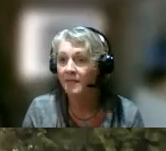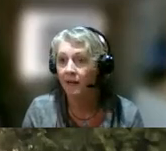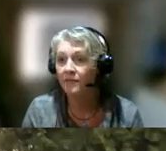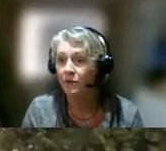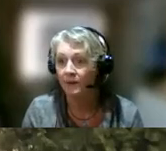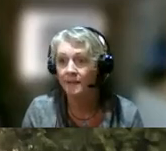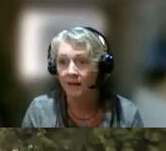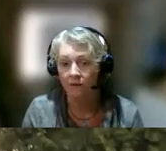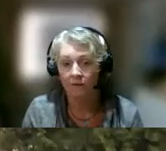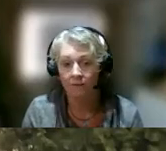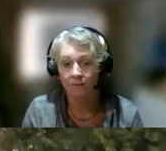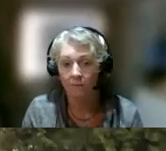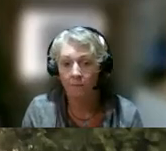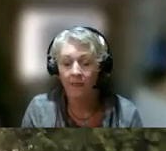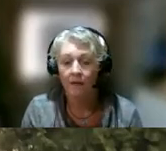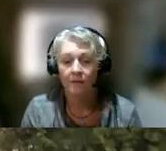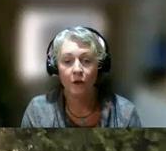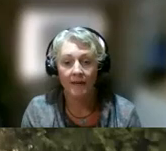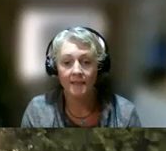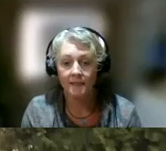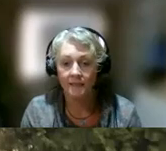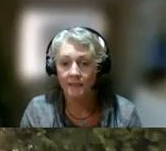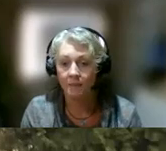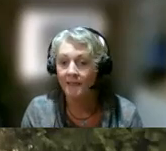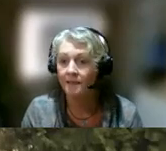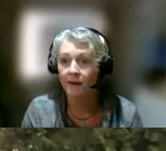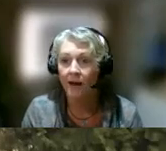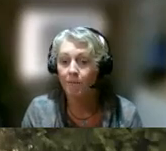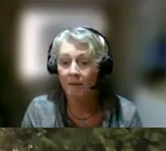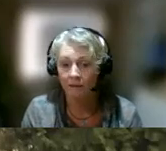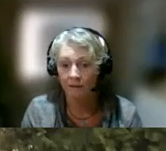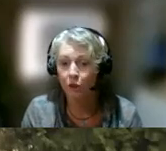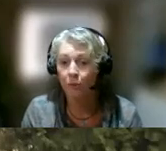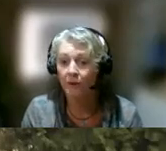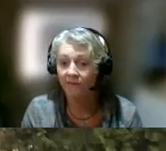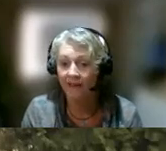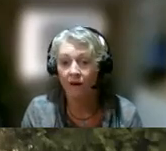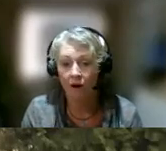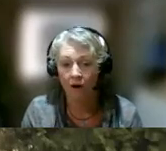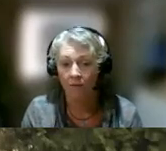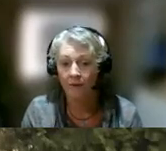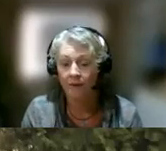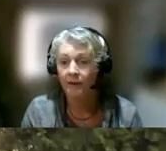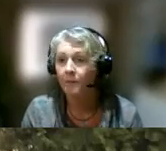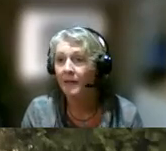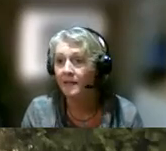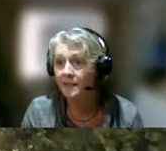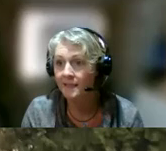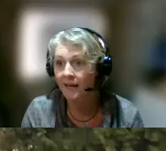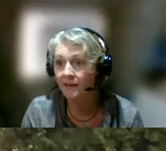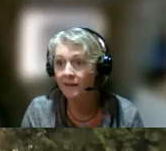prove himself suicidal. The crisis system is not built to prevent harm,